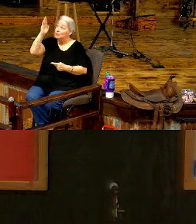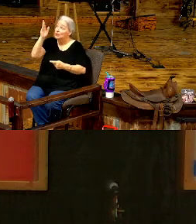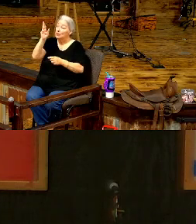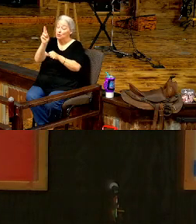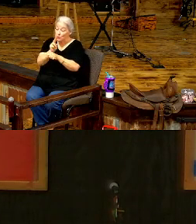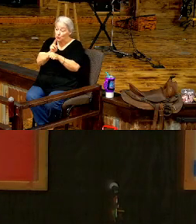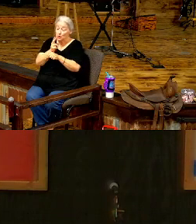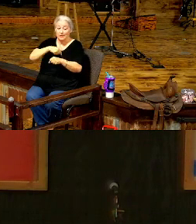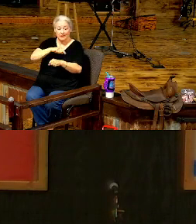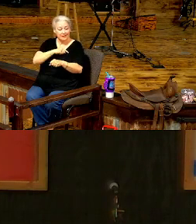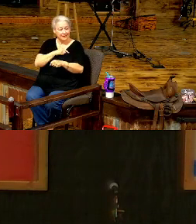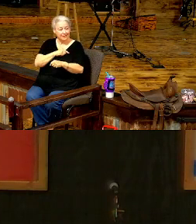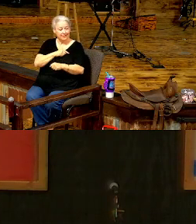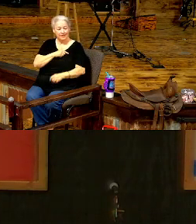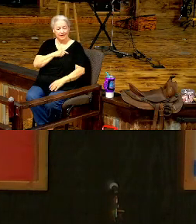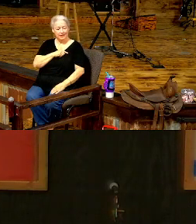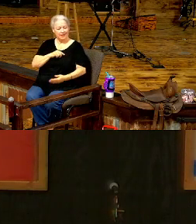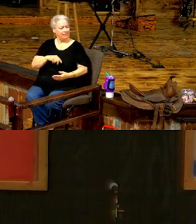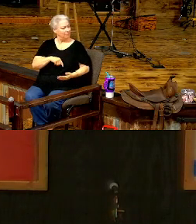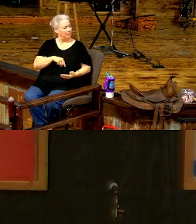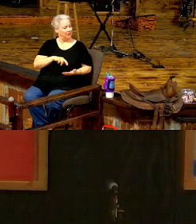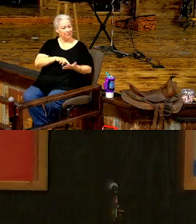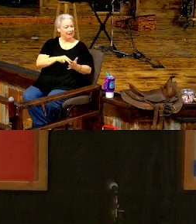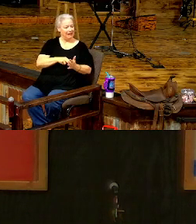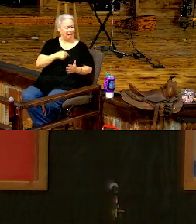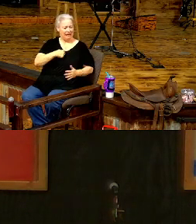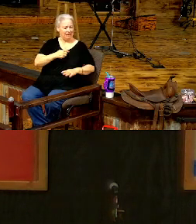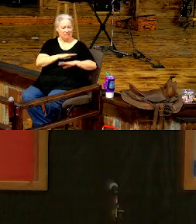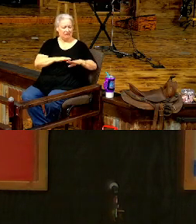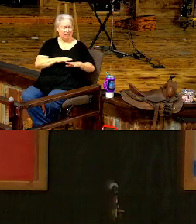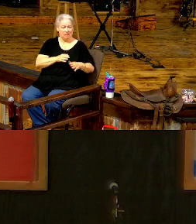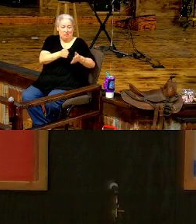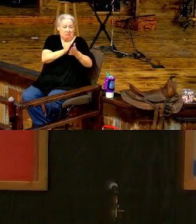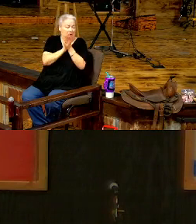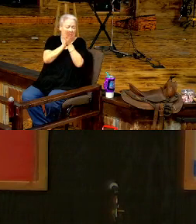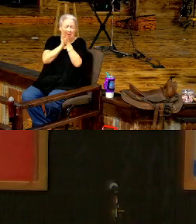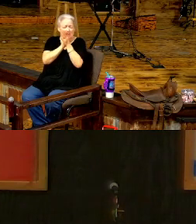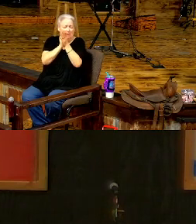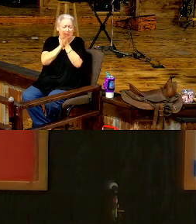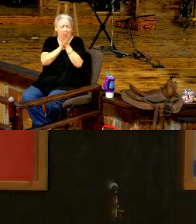Oh, you mean I don't have to be all spiffed up, all prayed up?